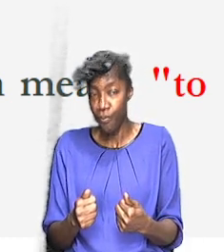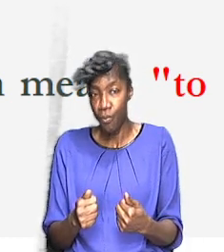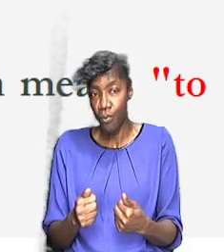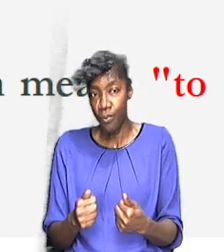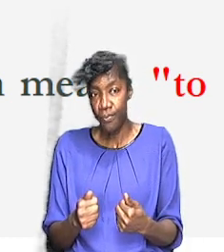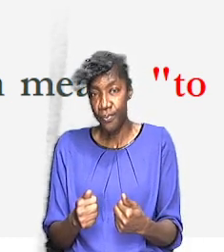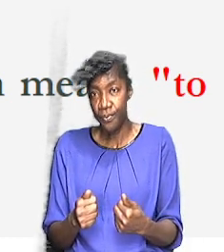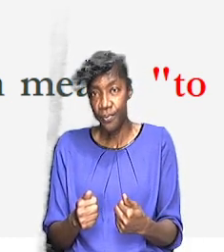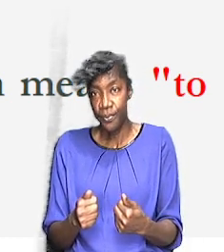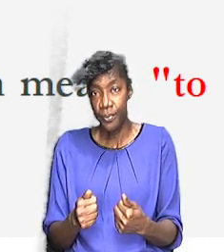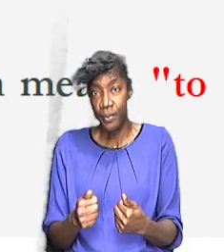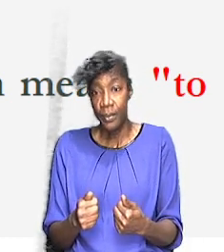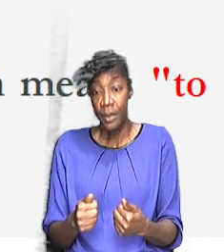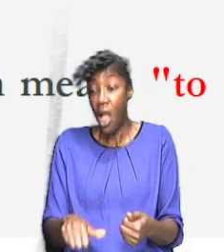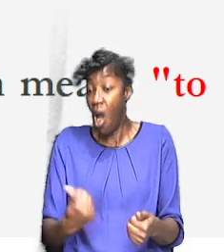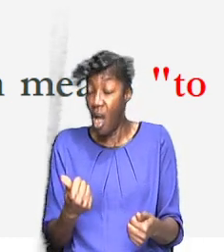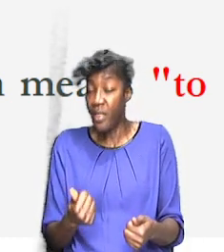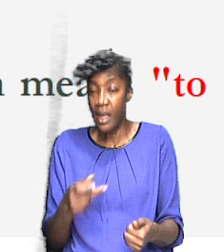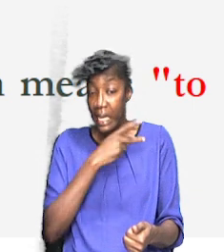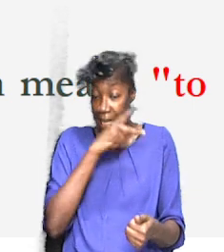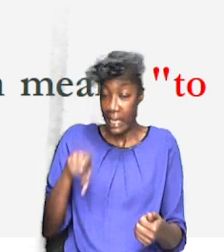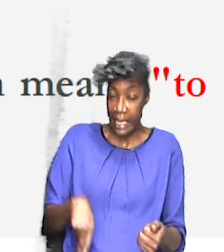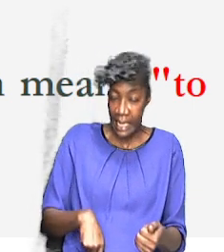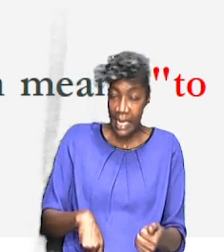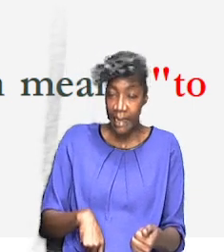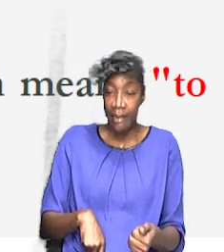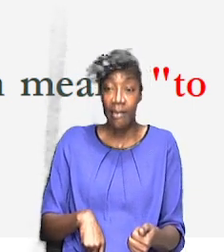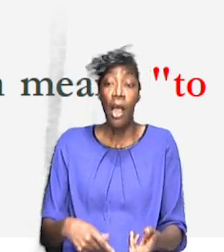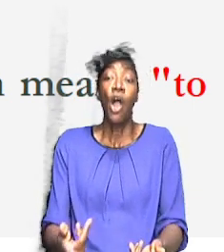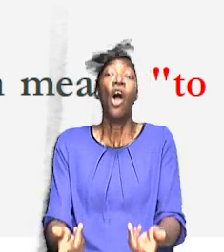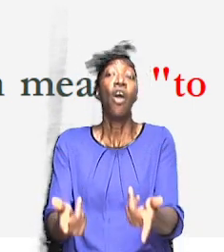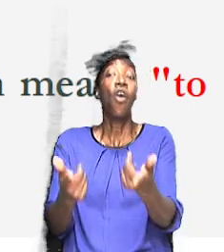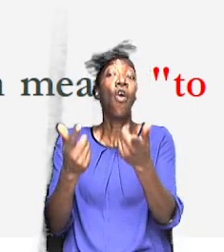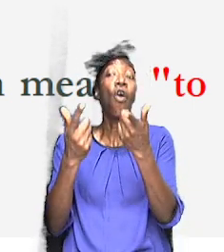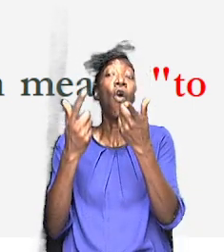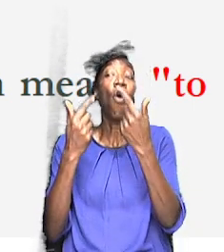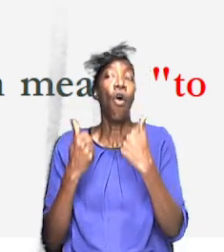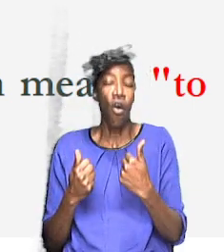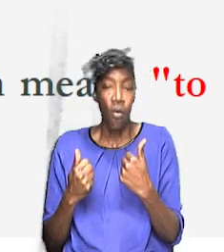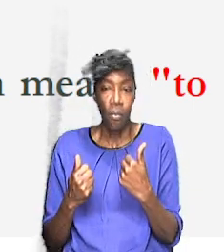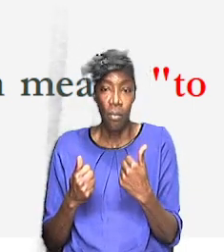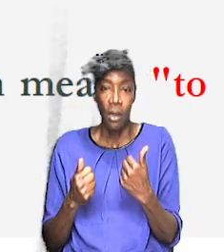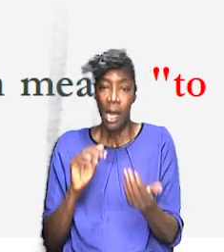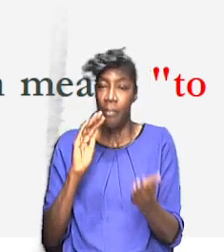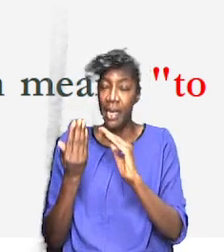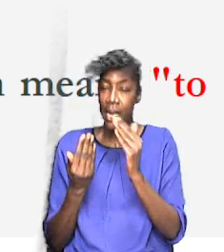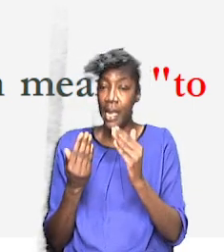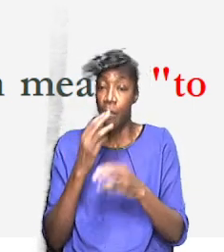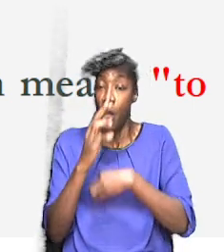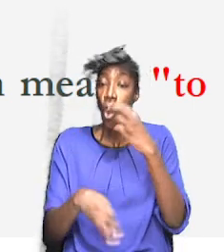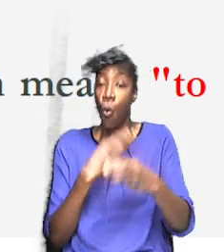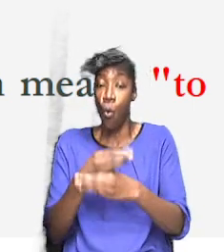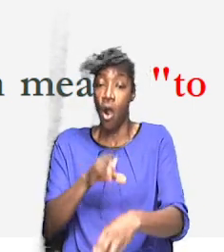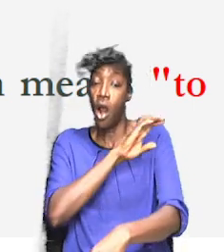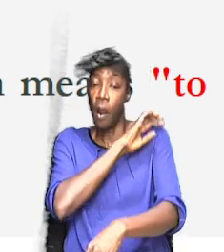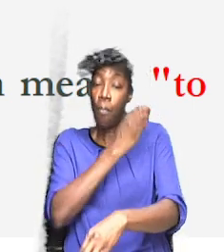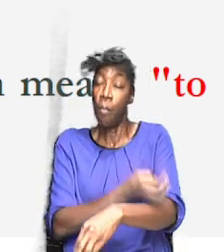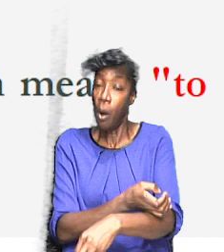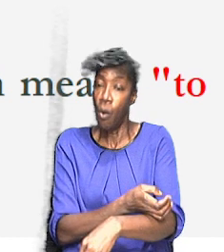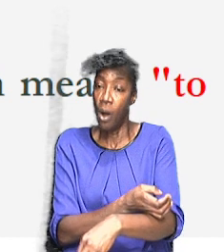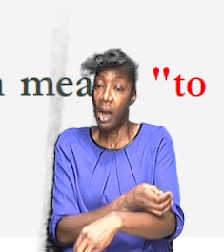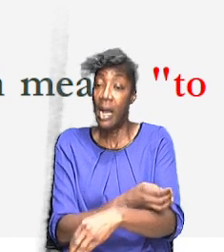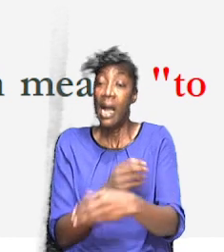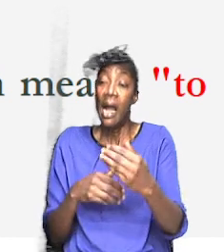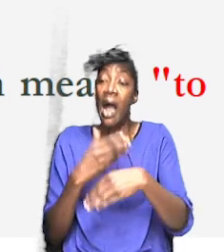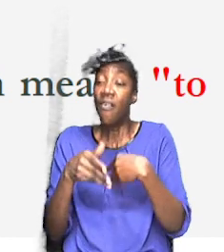and Artaxerxes and all these other kings who were Persian kings who came, and they became world power. Amen. After them,